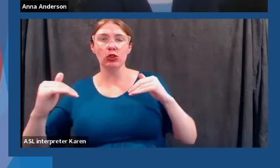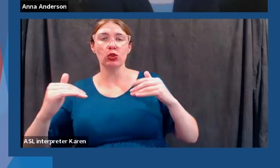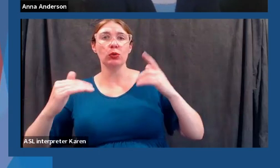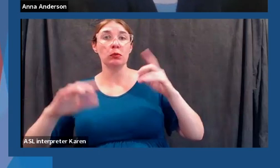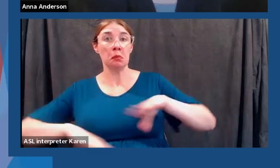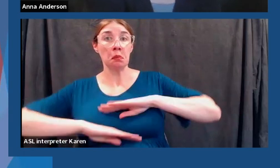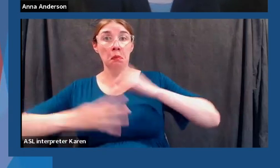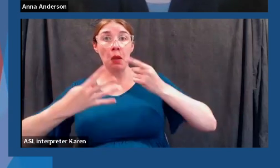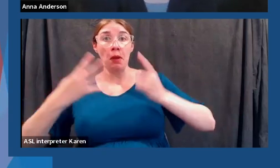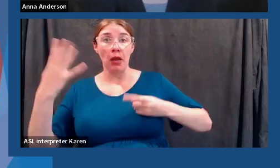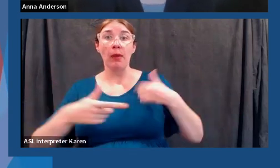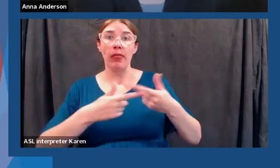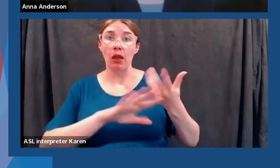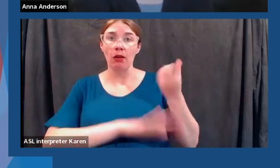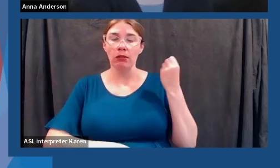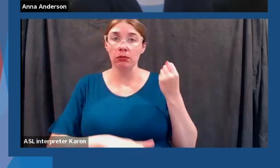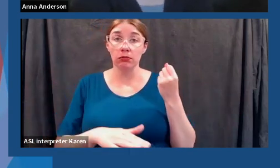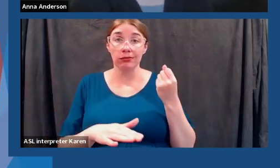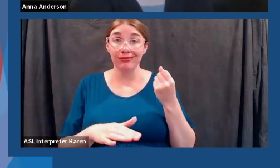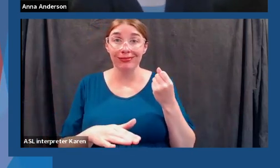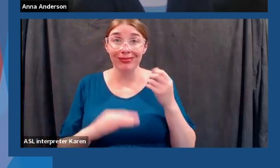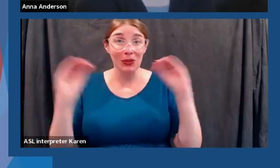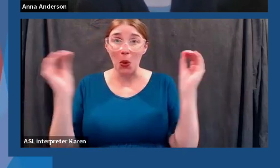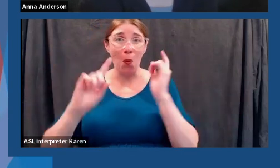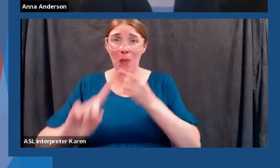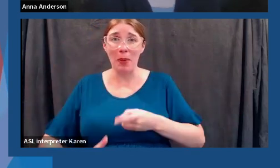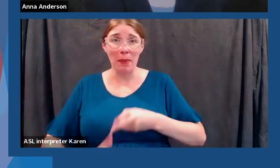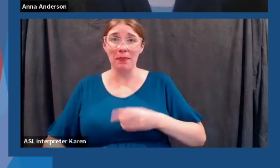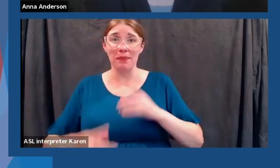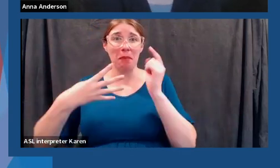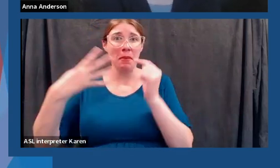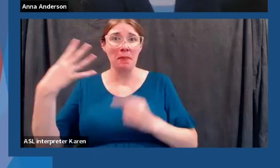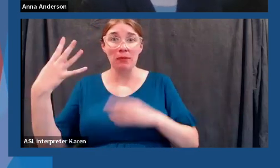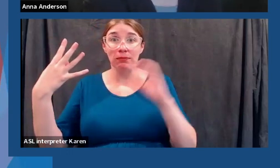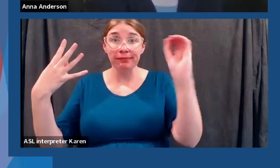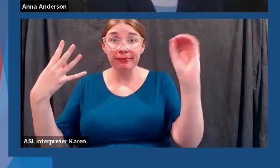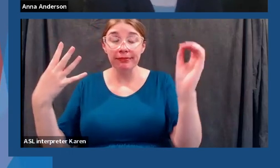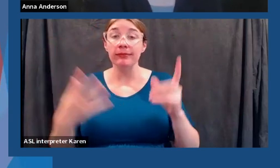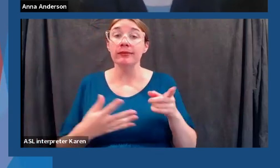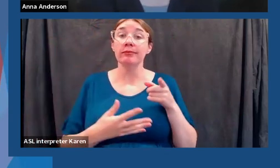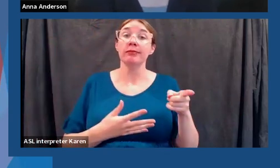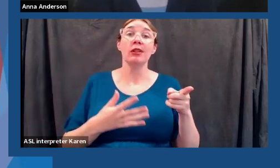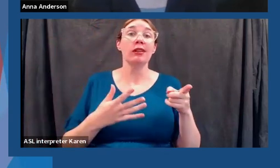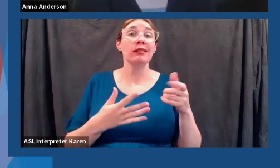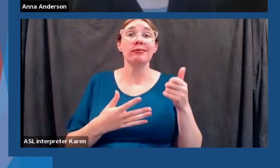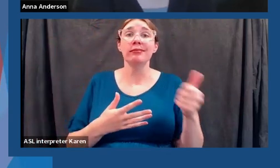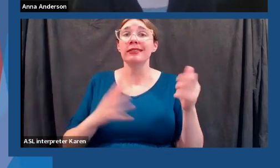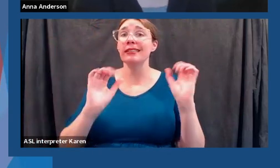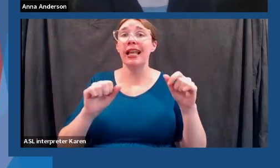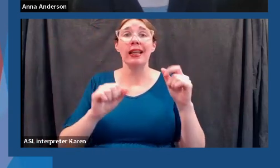So you can vote based on a rational analysis of the issues and candidates or on a whim or